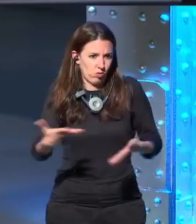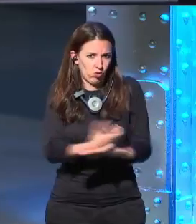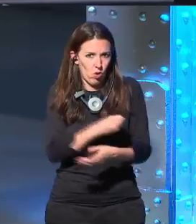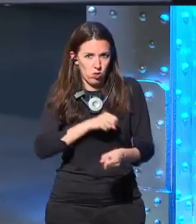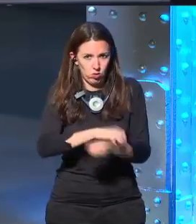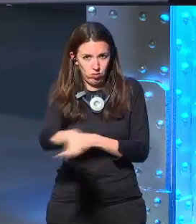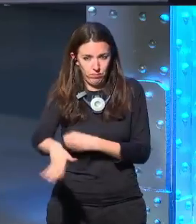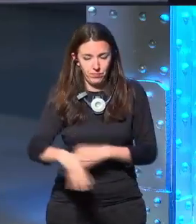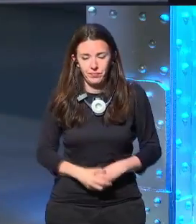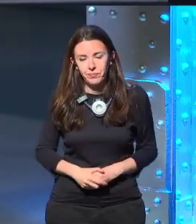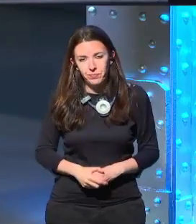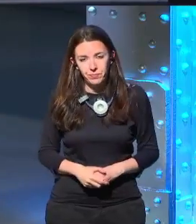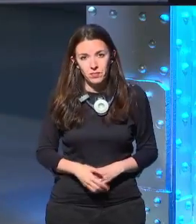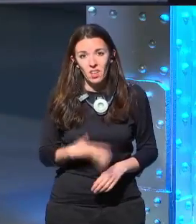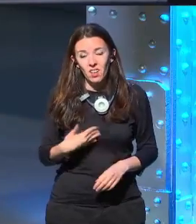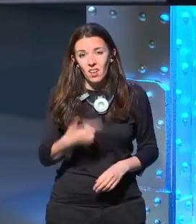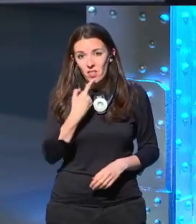impacted all of us.